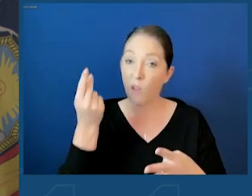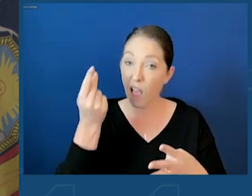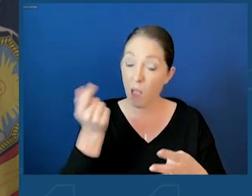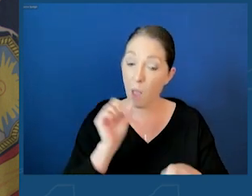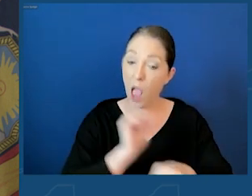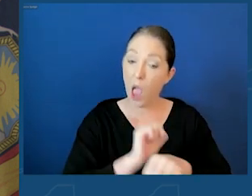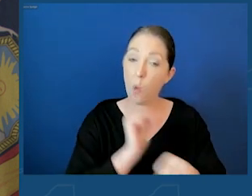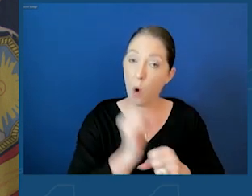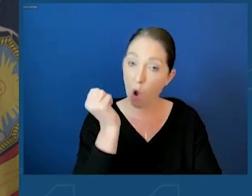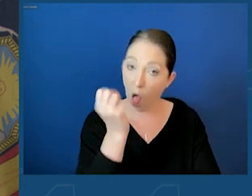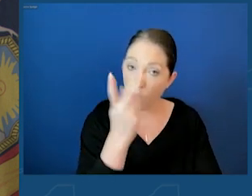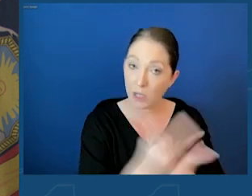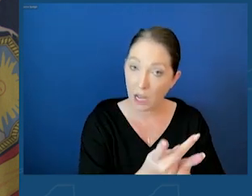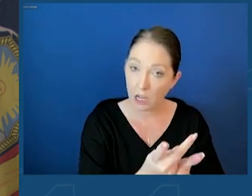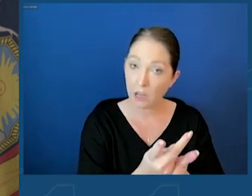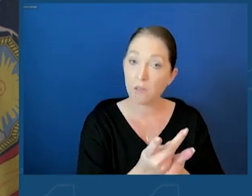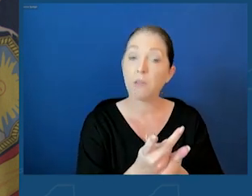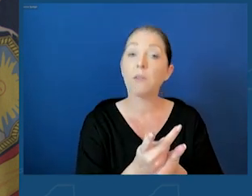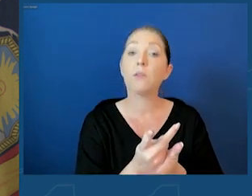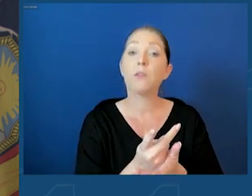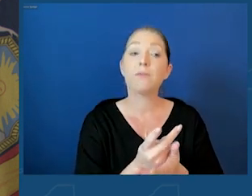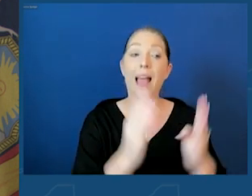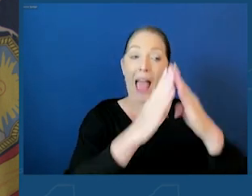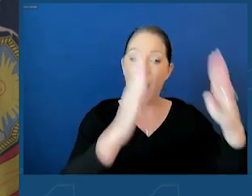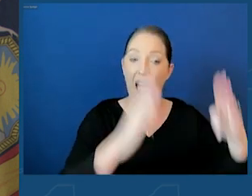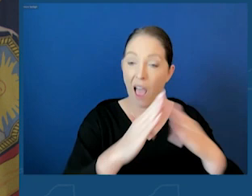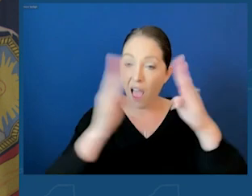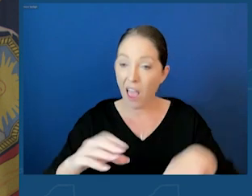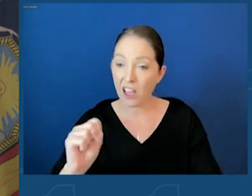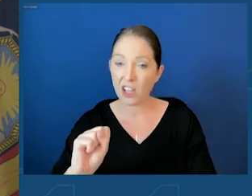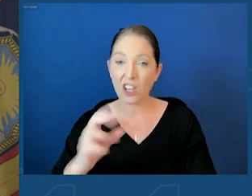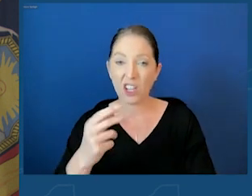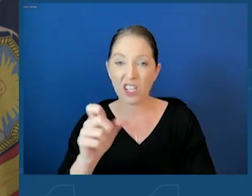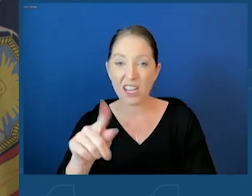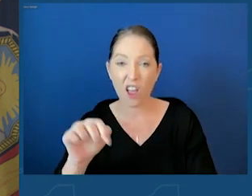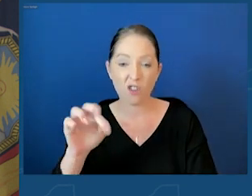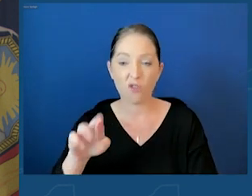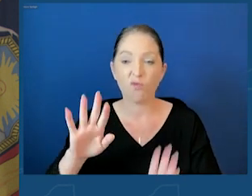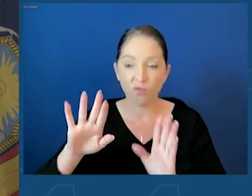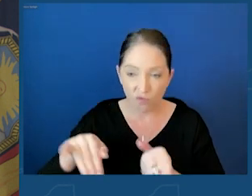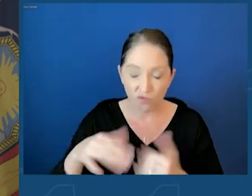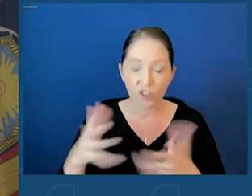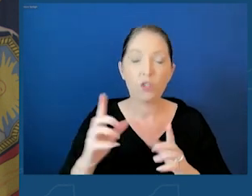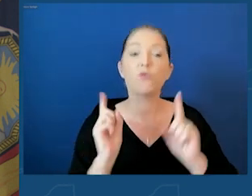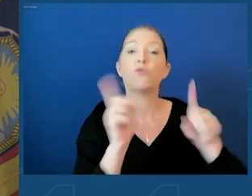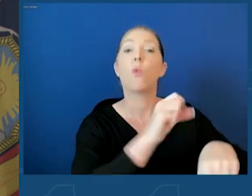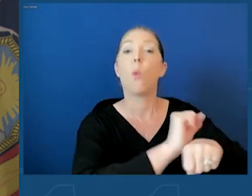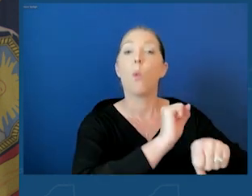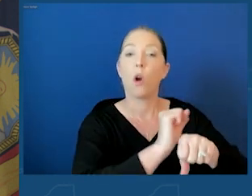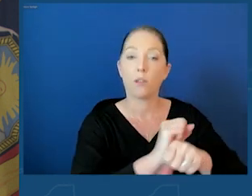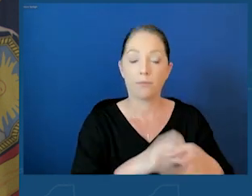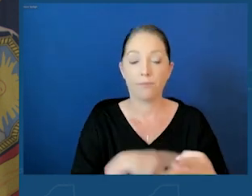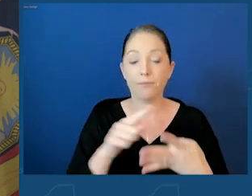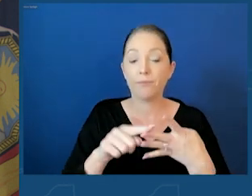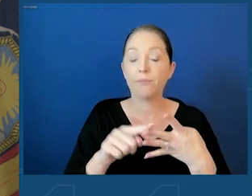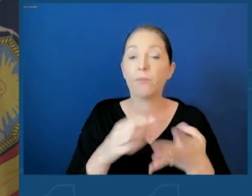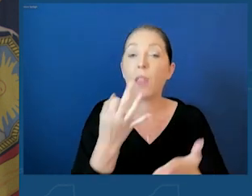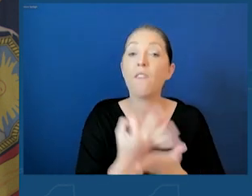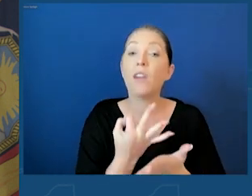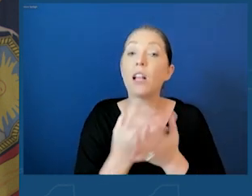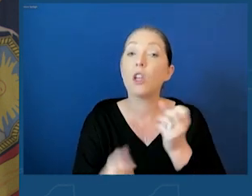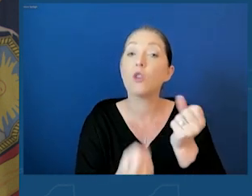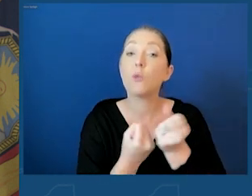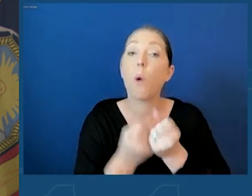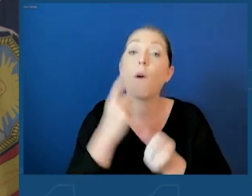so we can get these people out of shelters and into the jobs. Financial support for federal housing